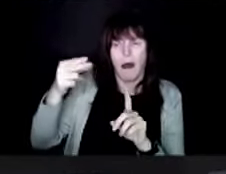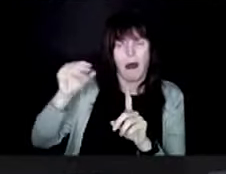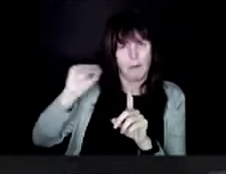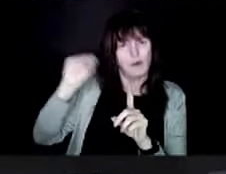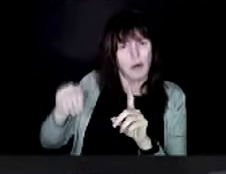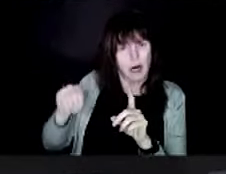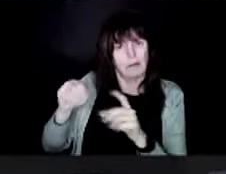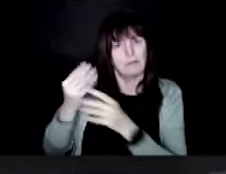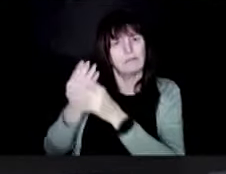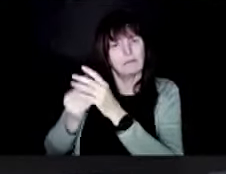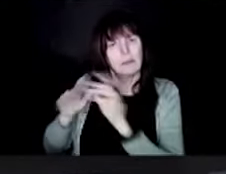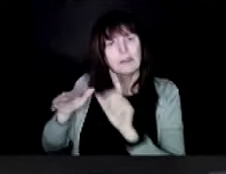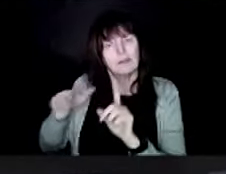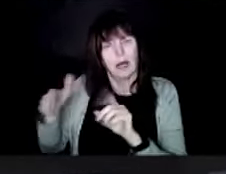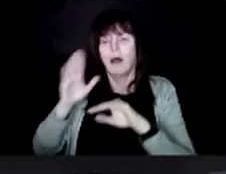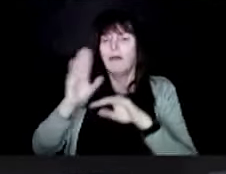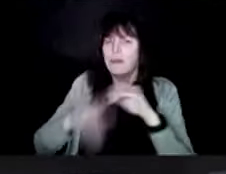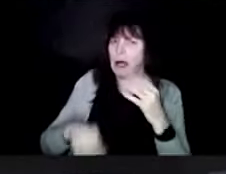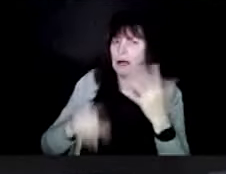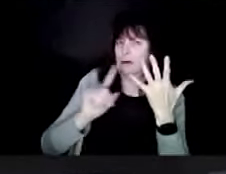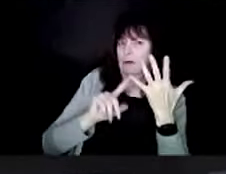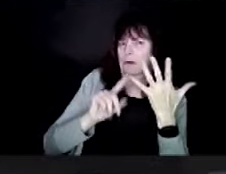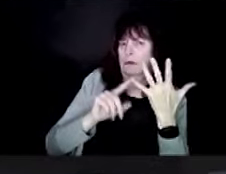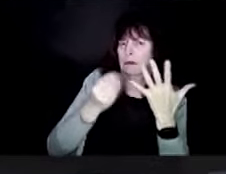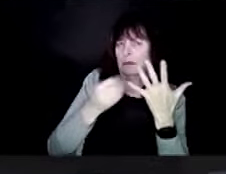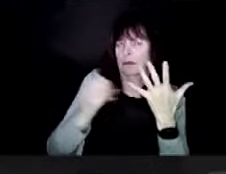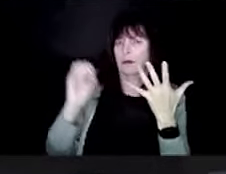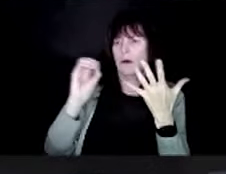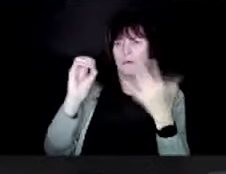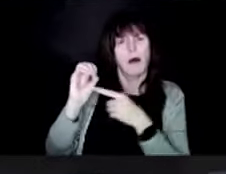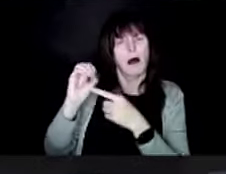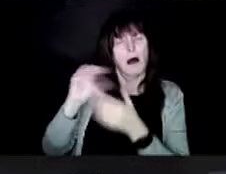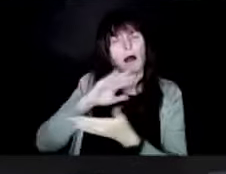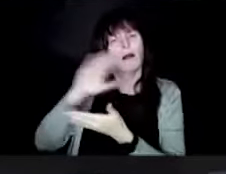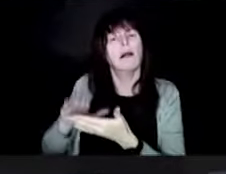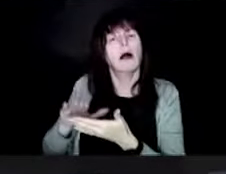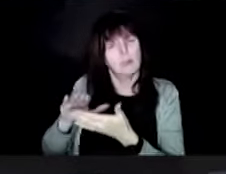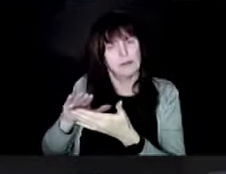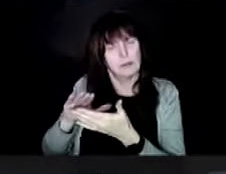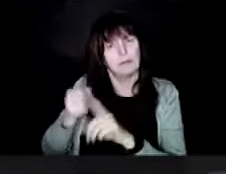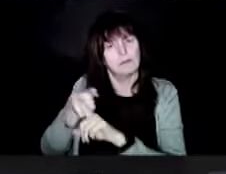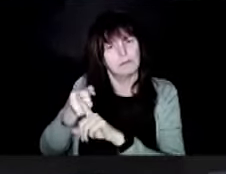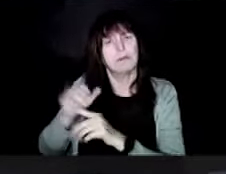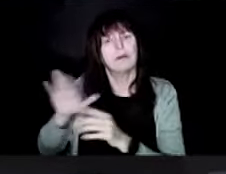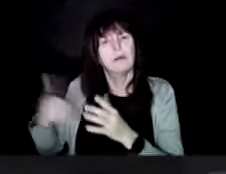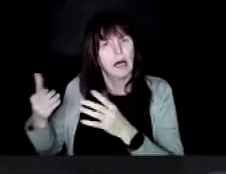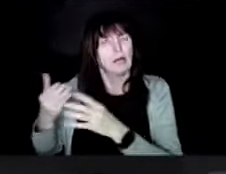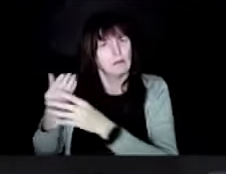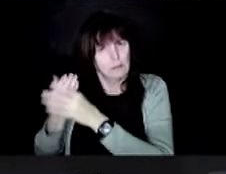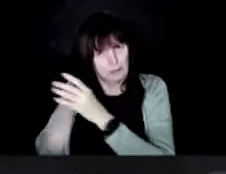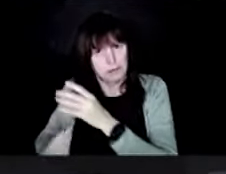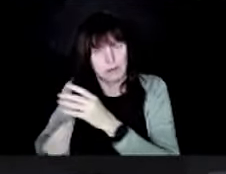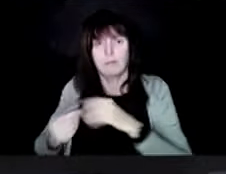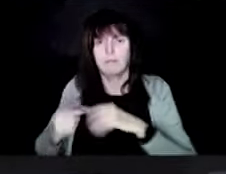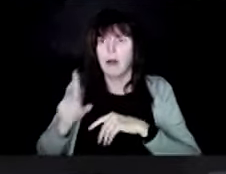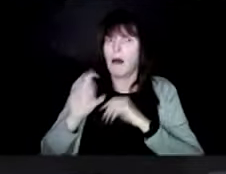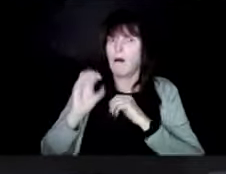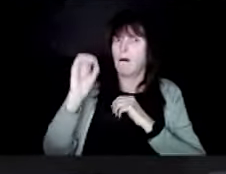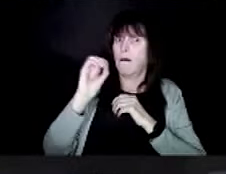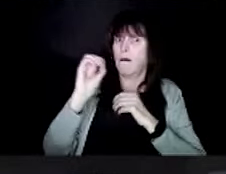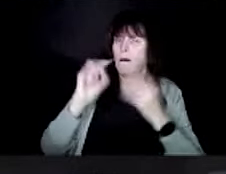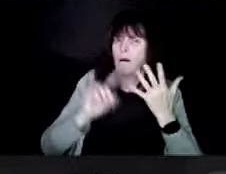What we're also seeing is because Omicron is affecting so many people at once because of its